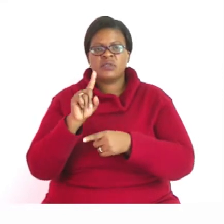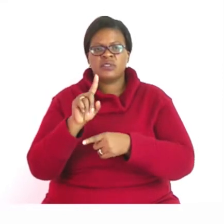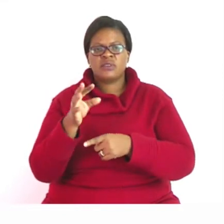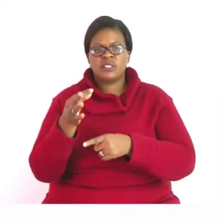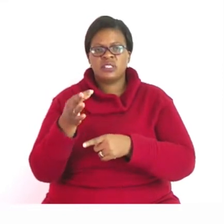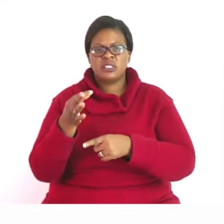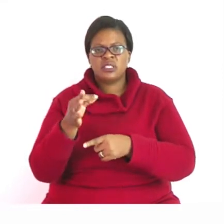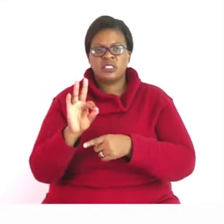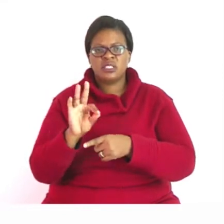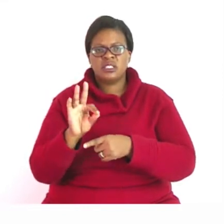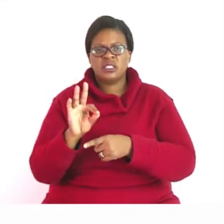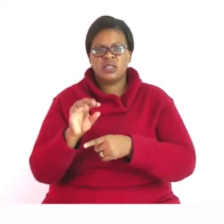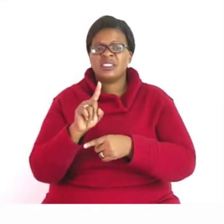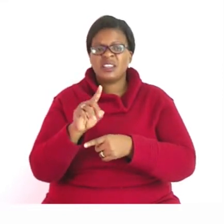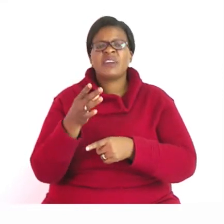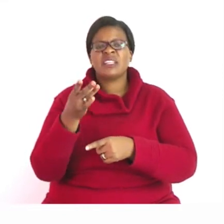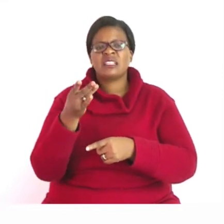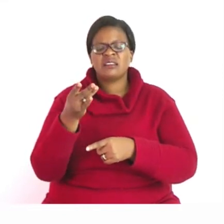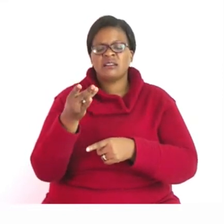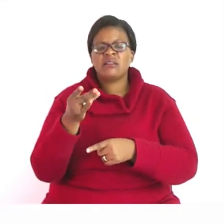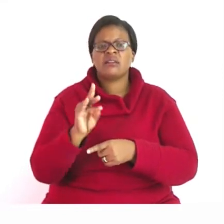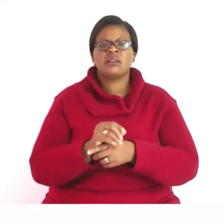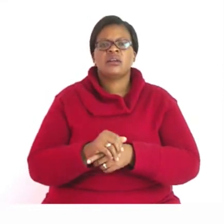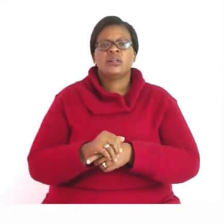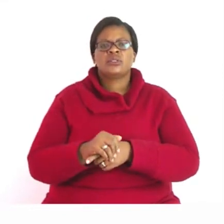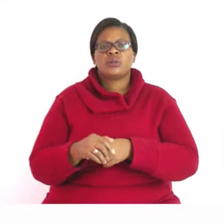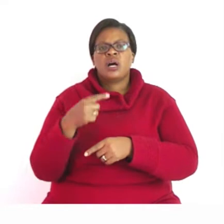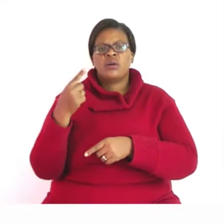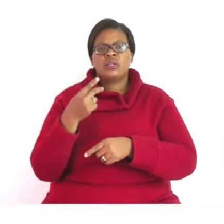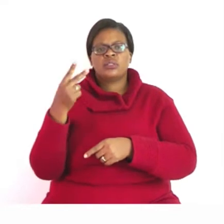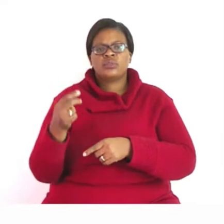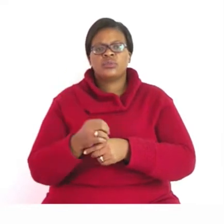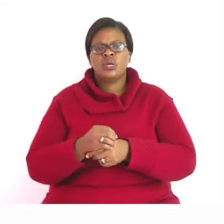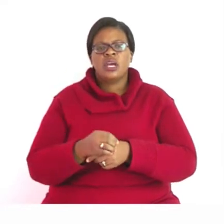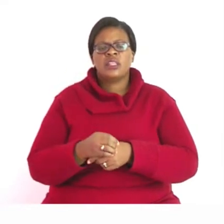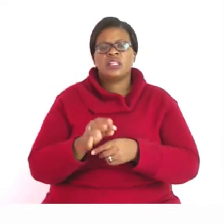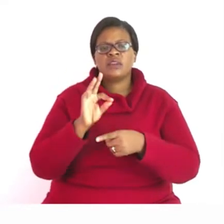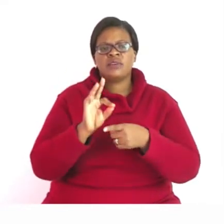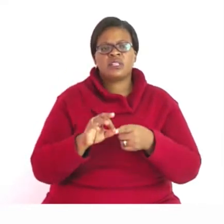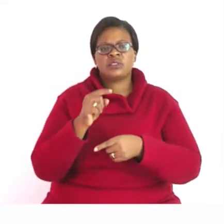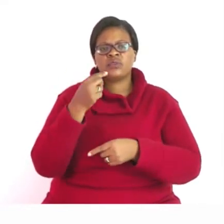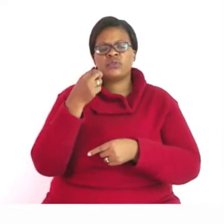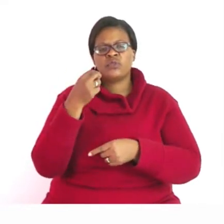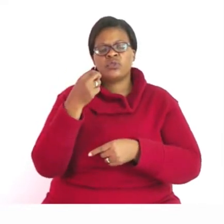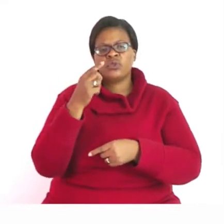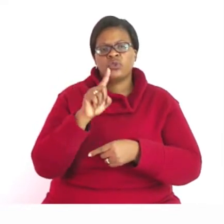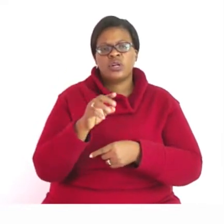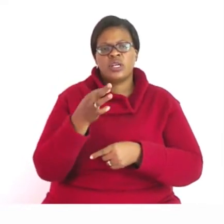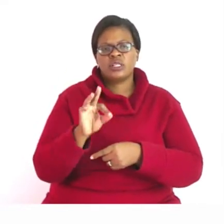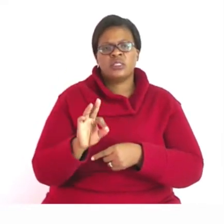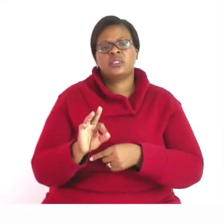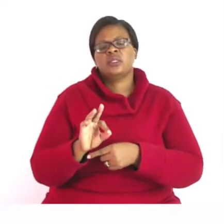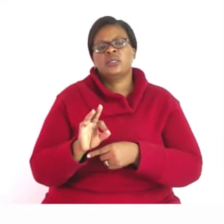are 1 and 17. We have 19. The factors of 19 are 1 and 19.